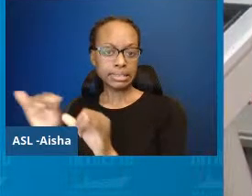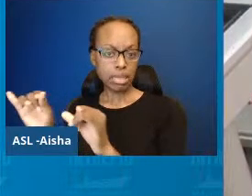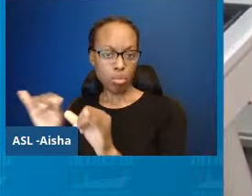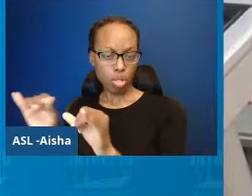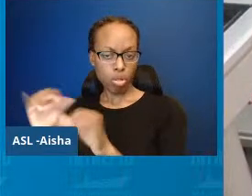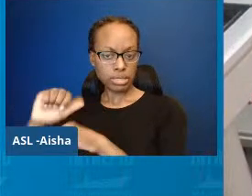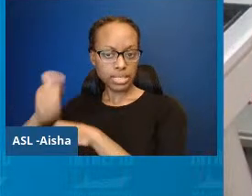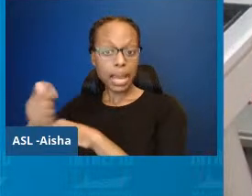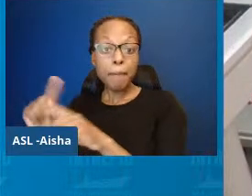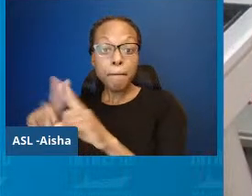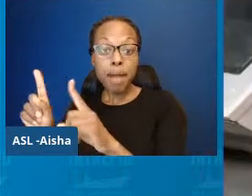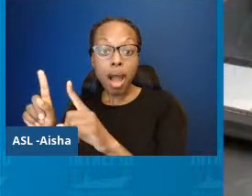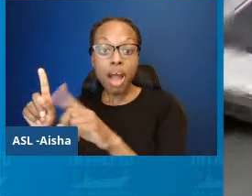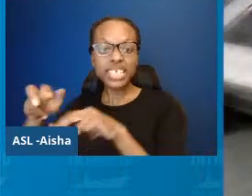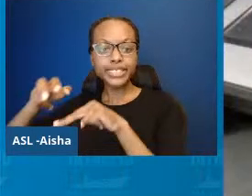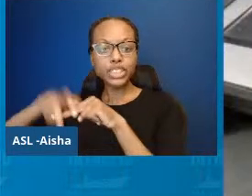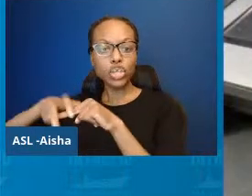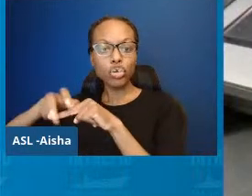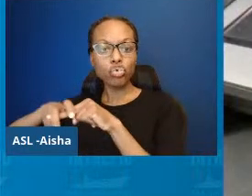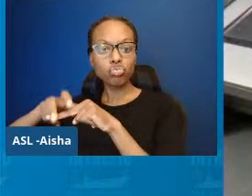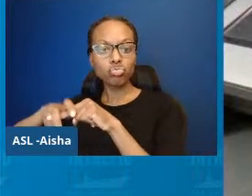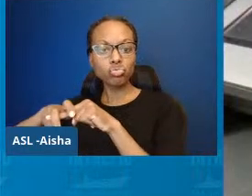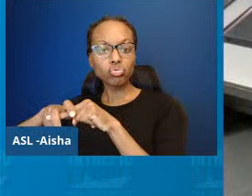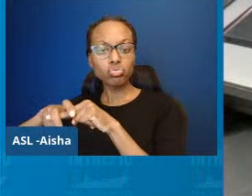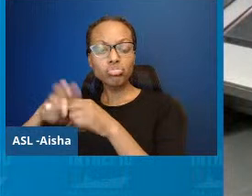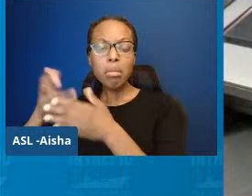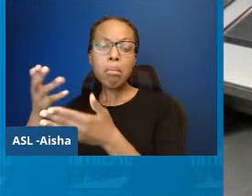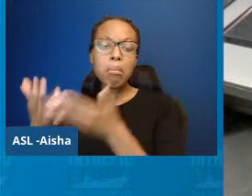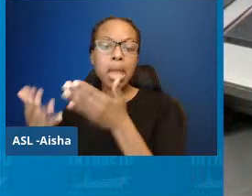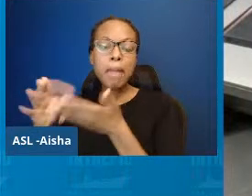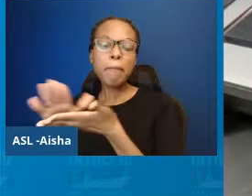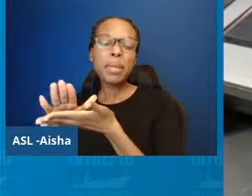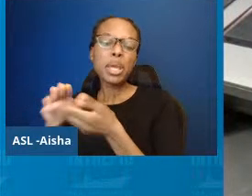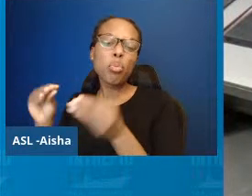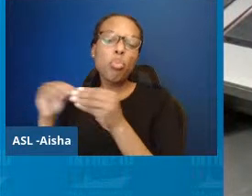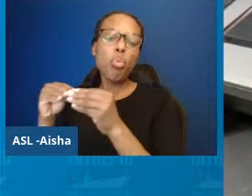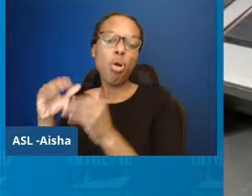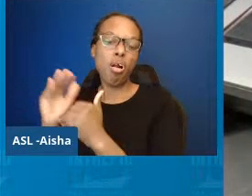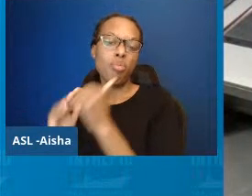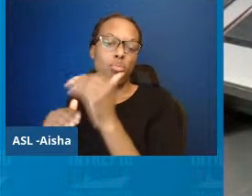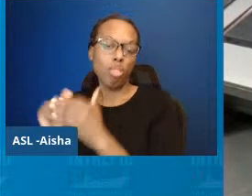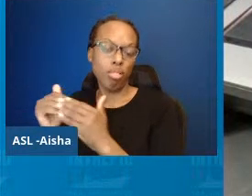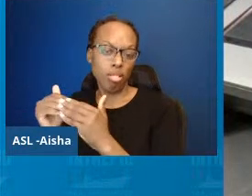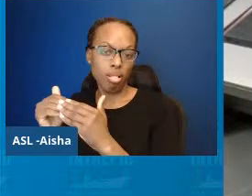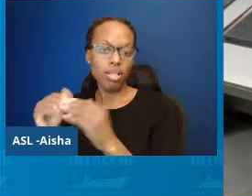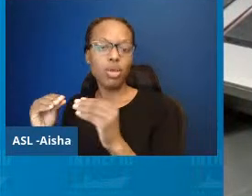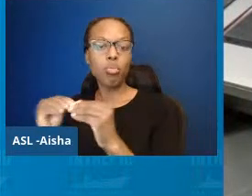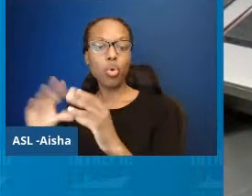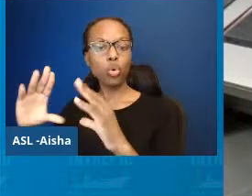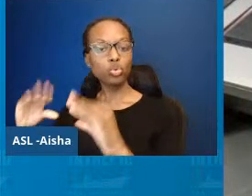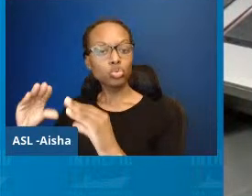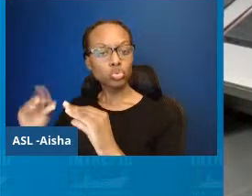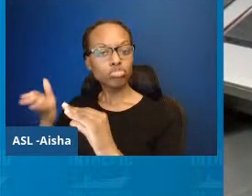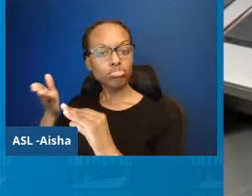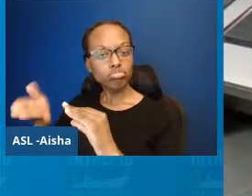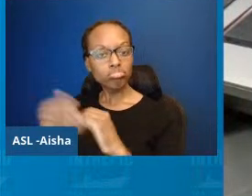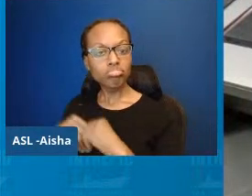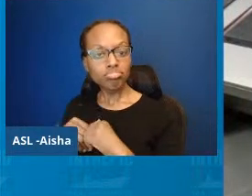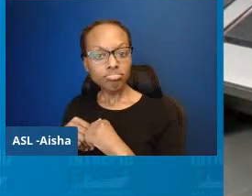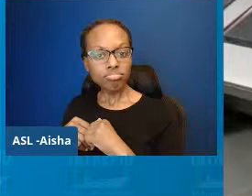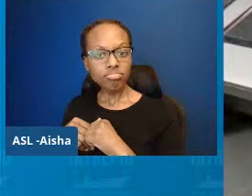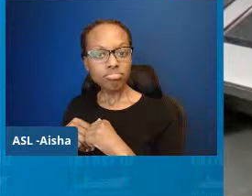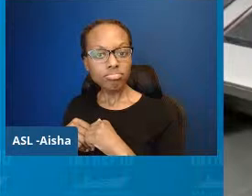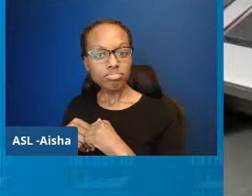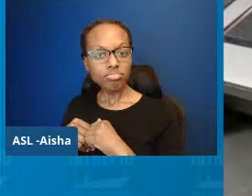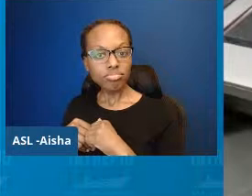chairs might be a little bit more comfortable. There's more cushion over here. So